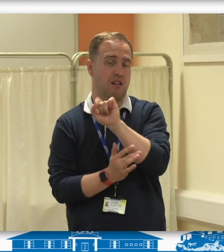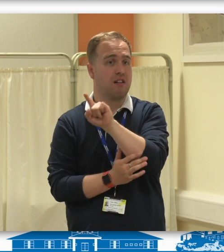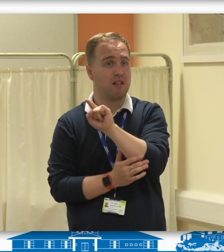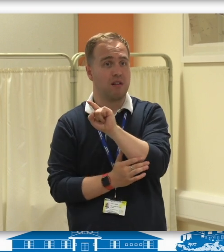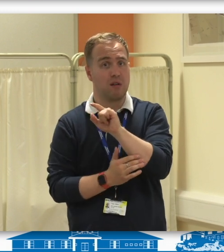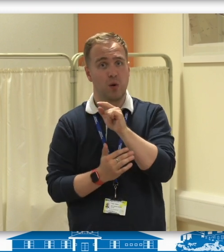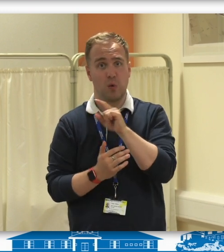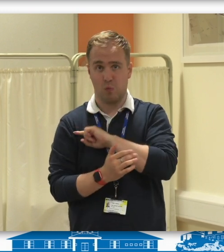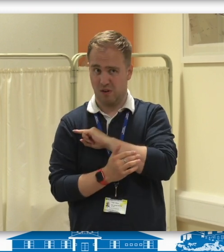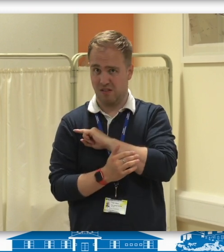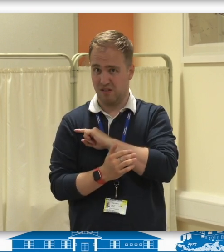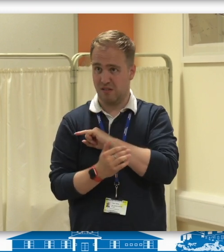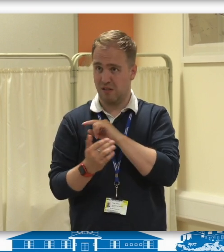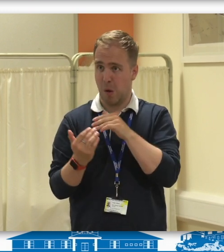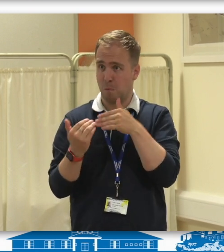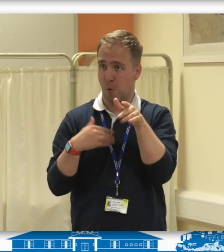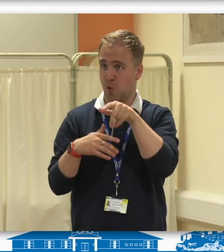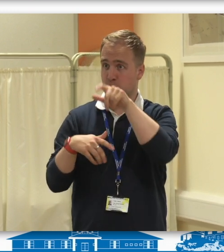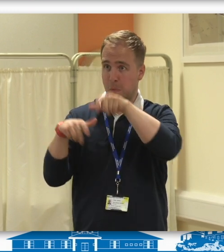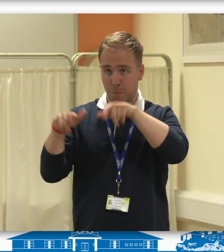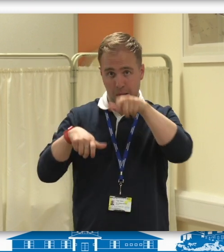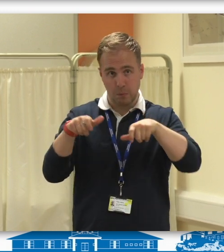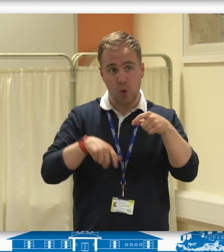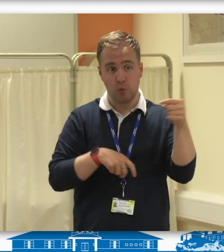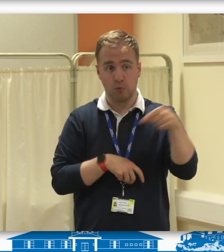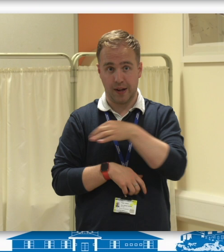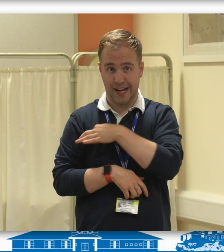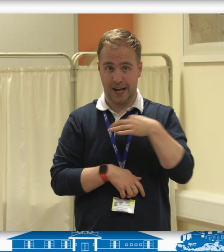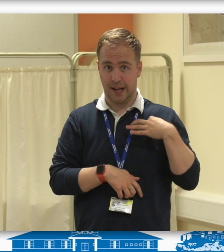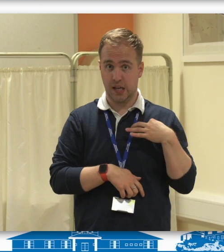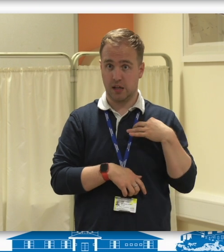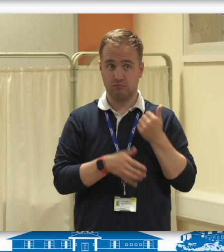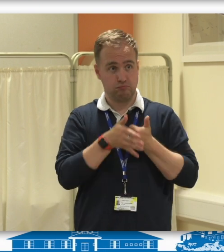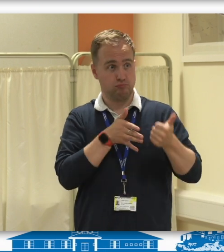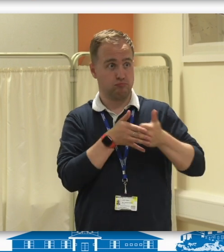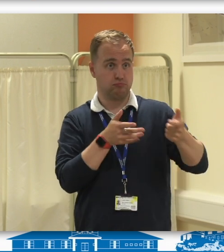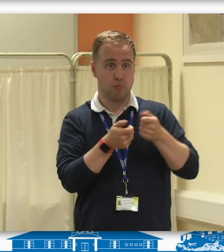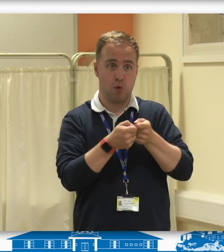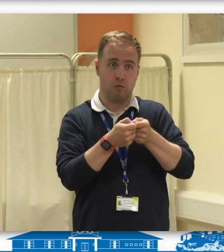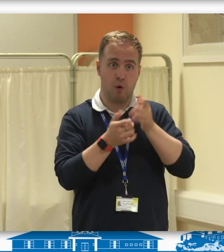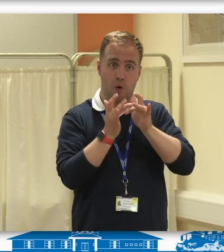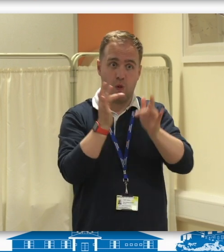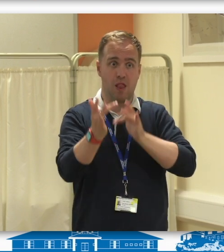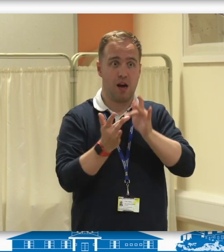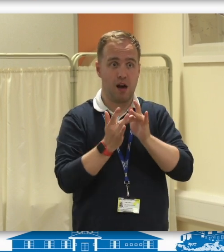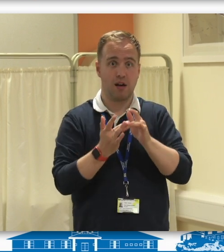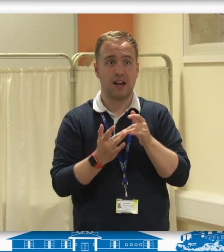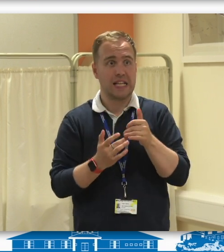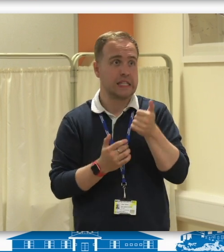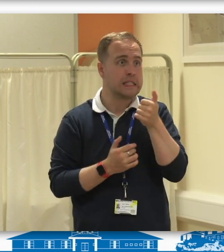because, to be honest, most of the people attending our clinics are online now. I would say 60